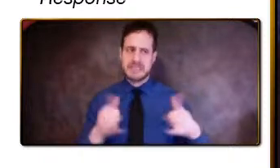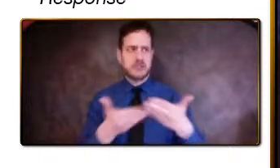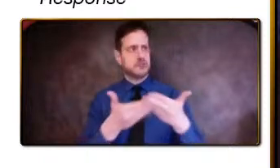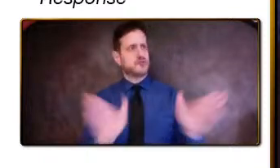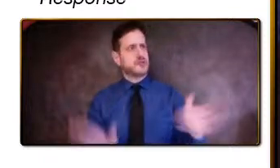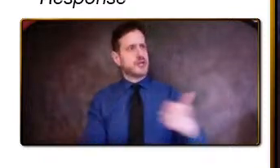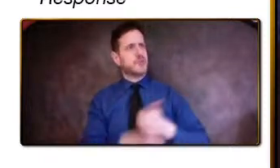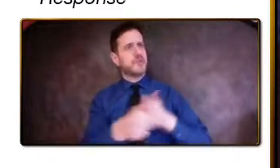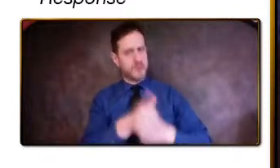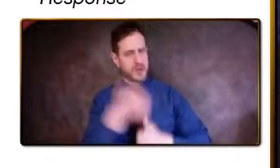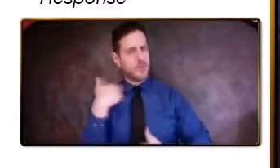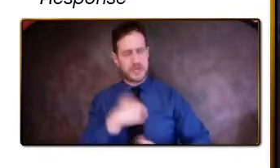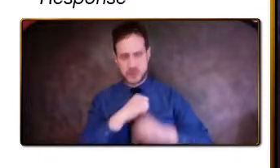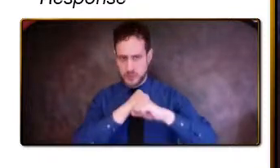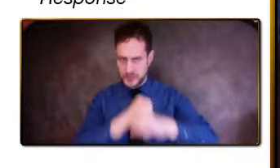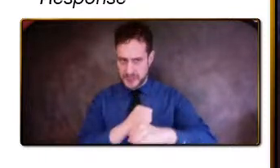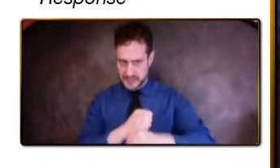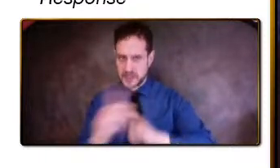the city of Chicago.